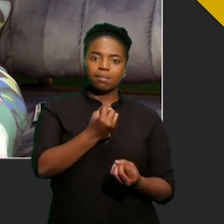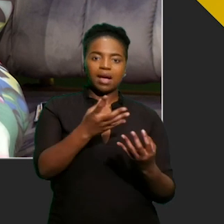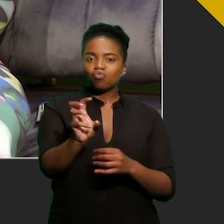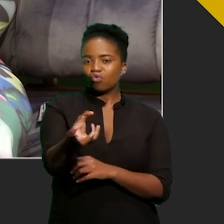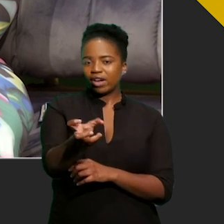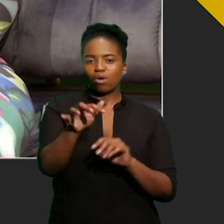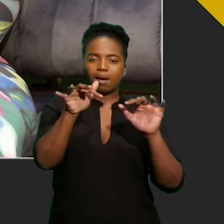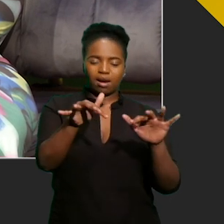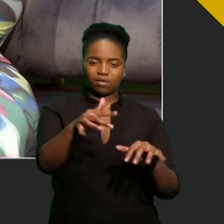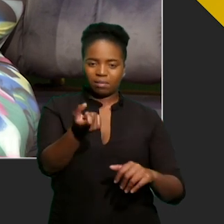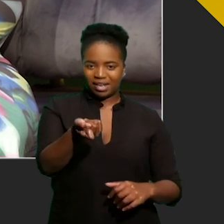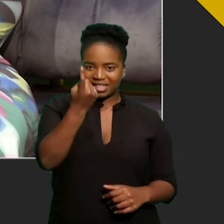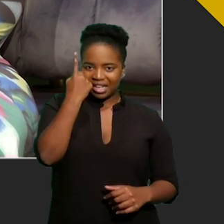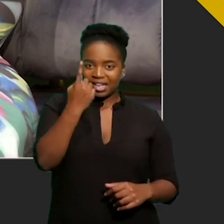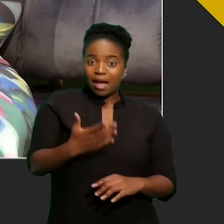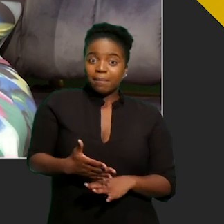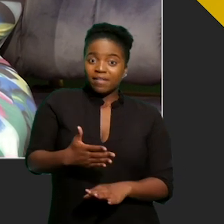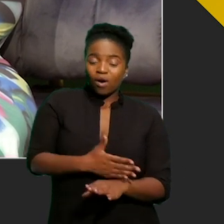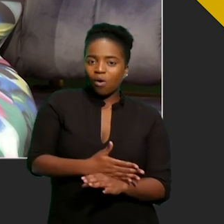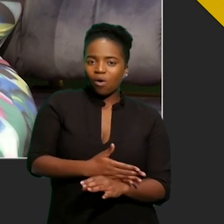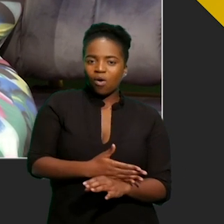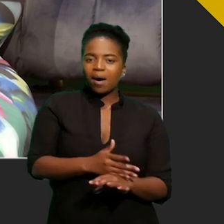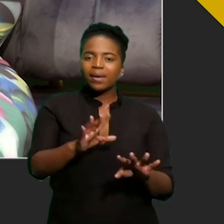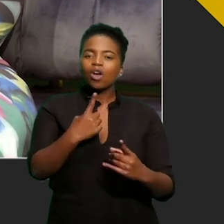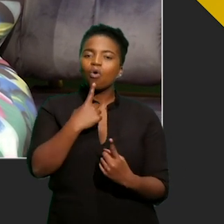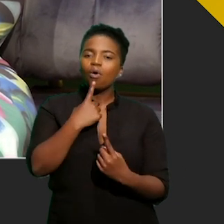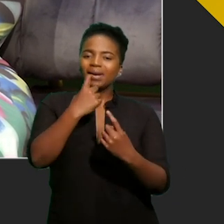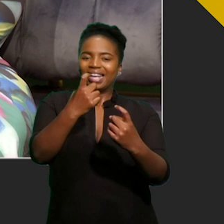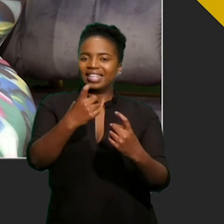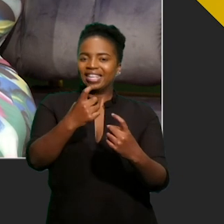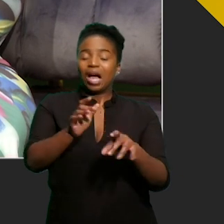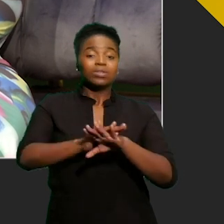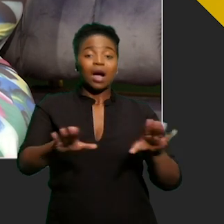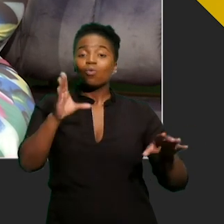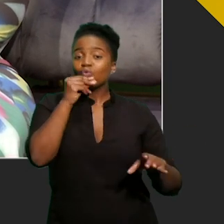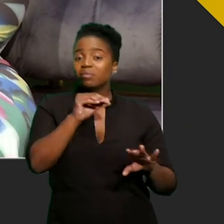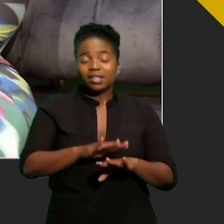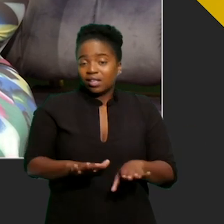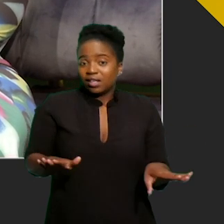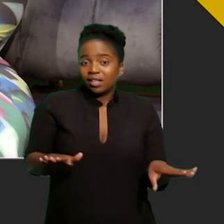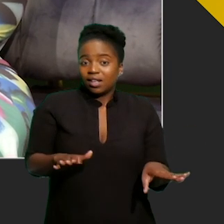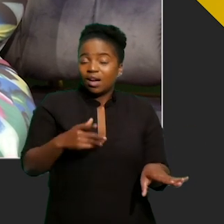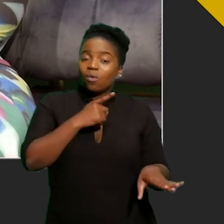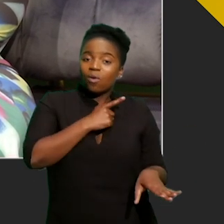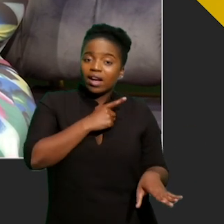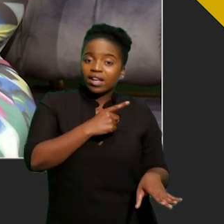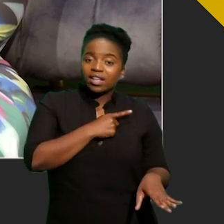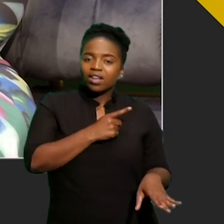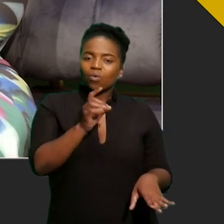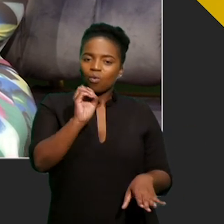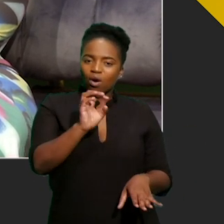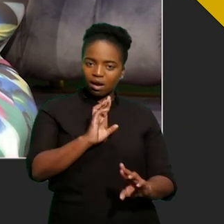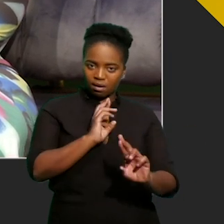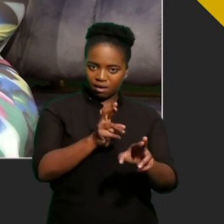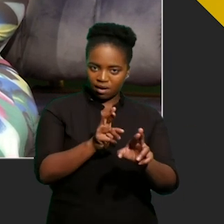Radio people understand Uguti. In a figure PCC, say, complaints, because it's always about there's a response that